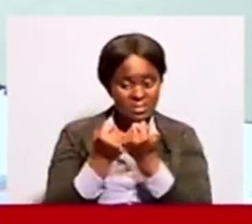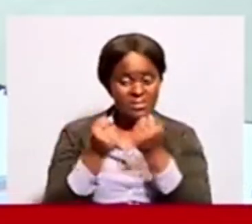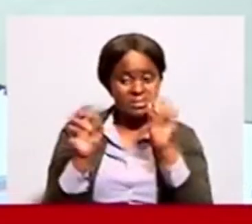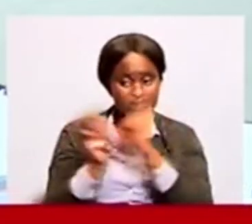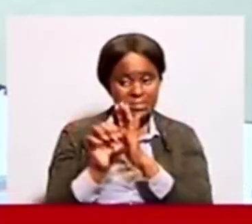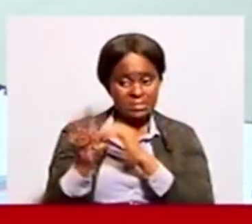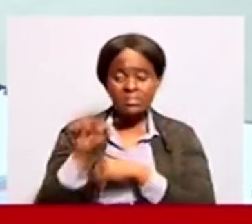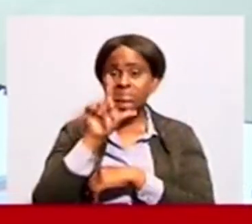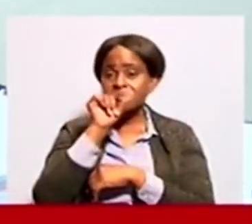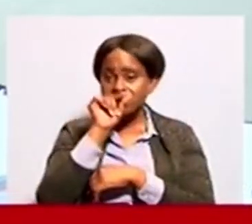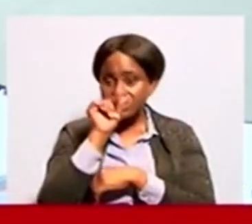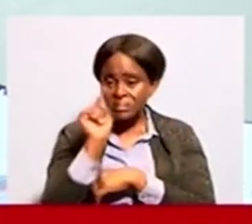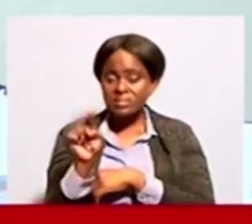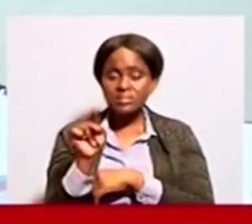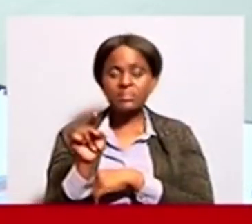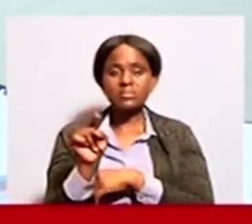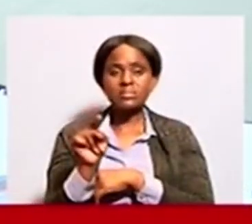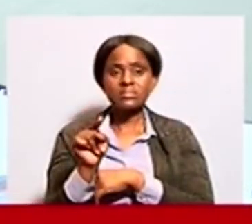the